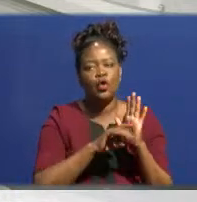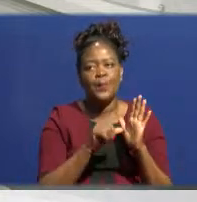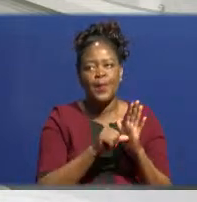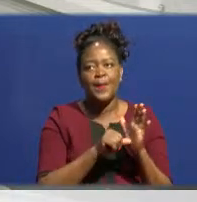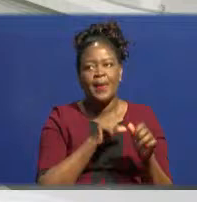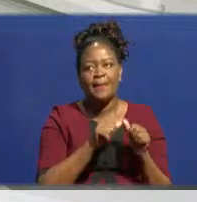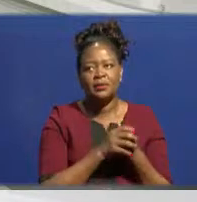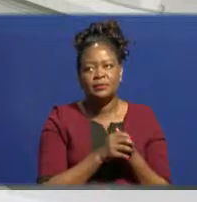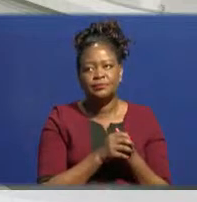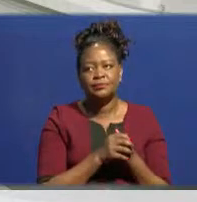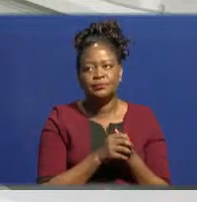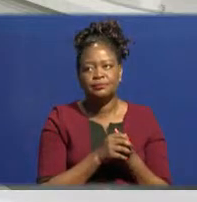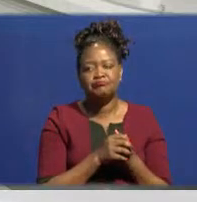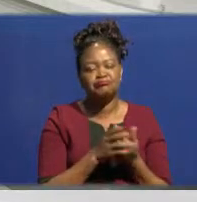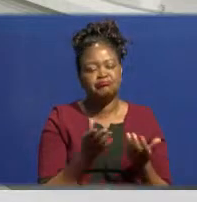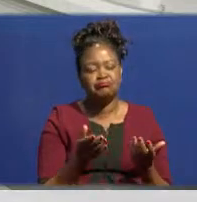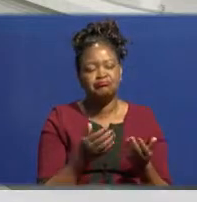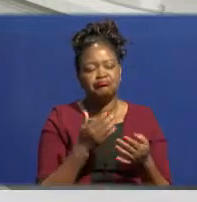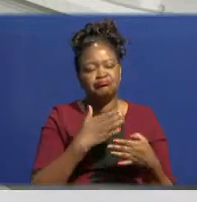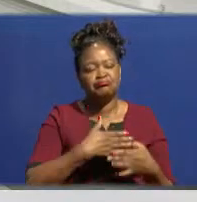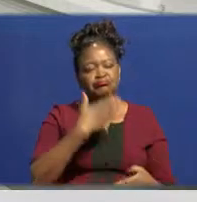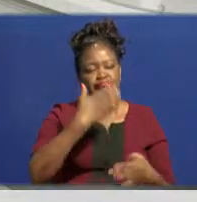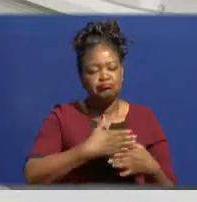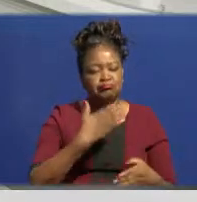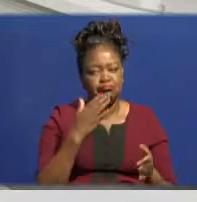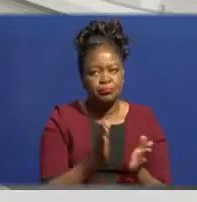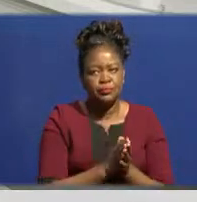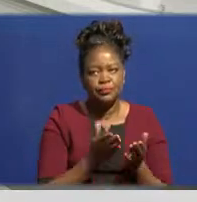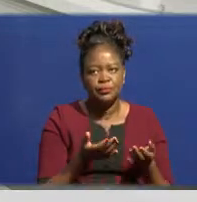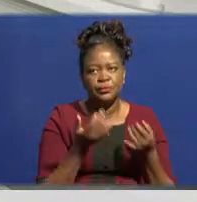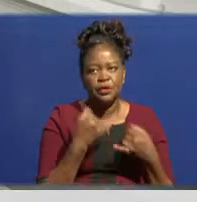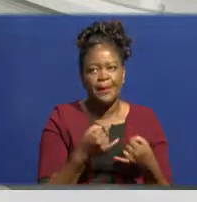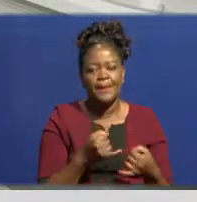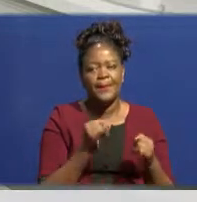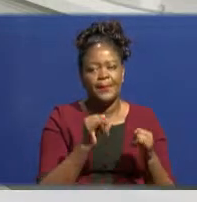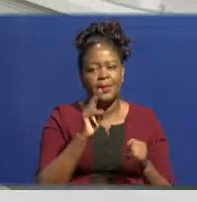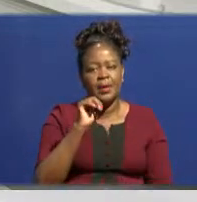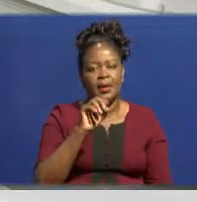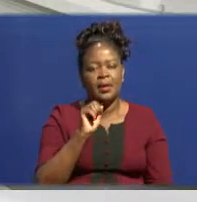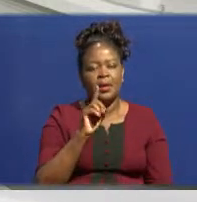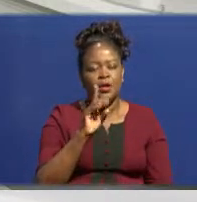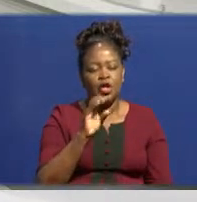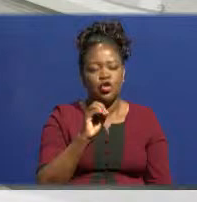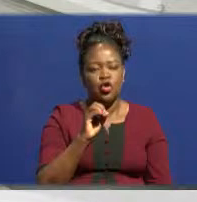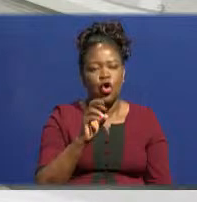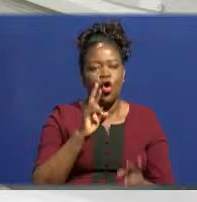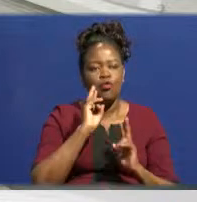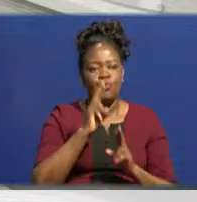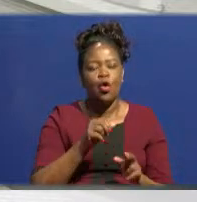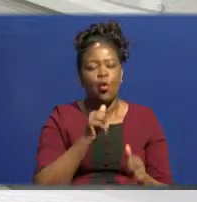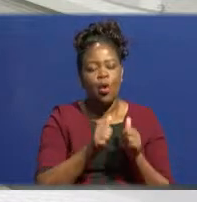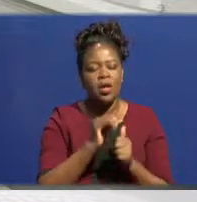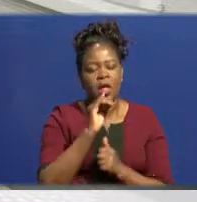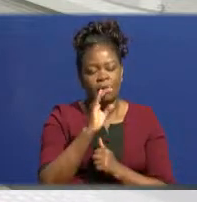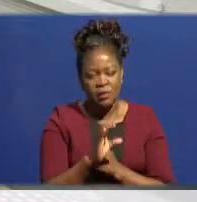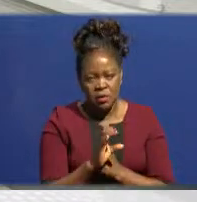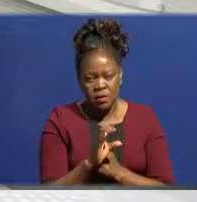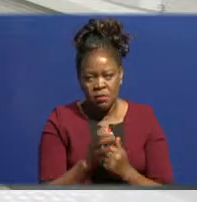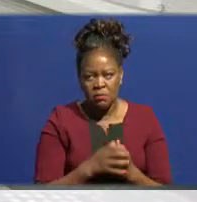regards to the delimitation of boundaries and the implementation of the NADCO report, of which